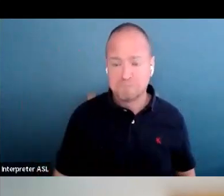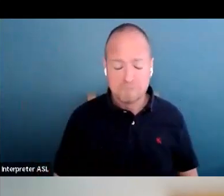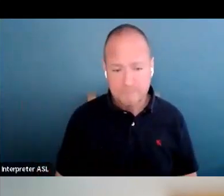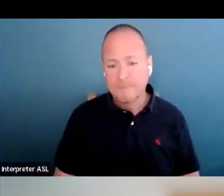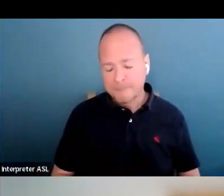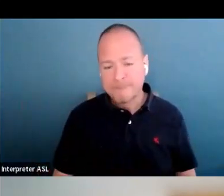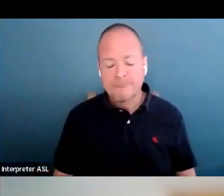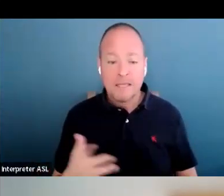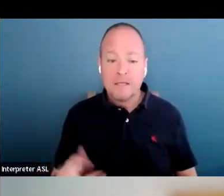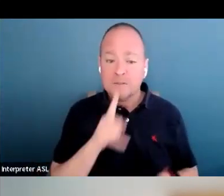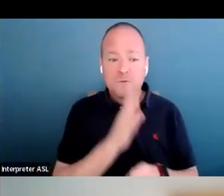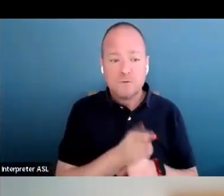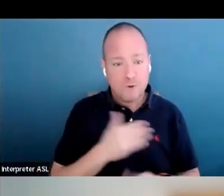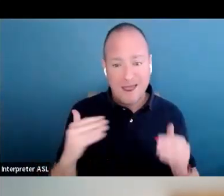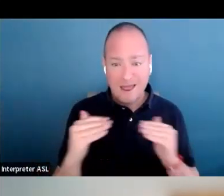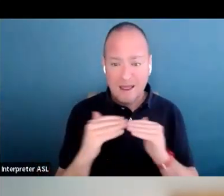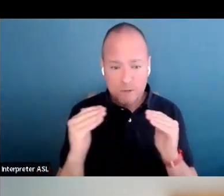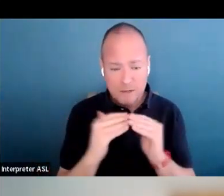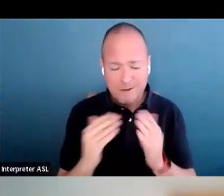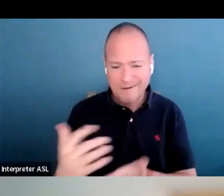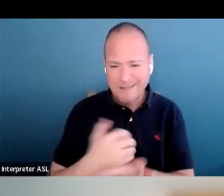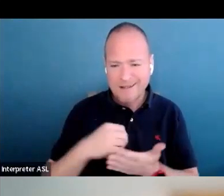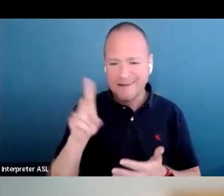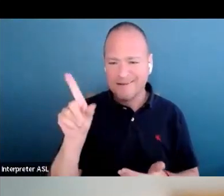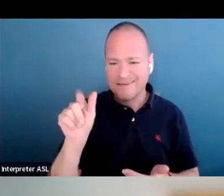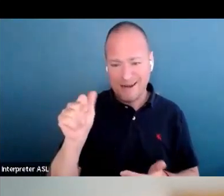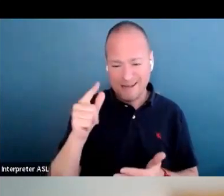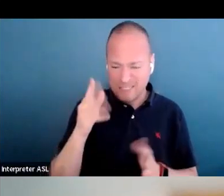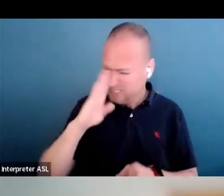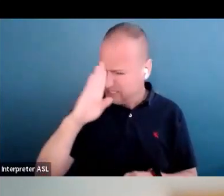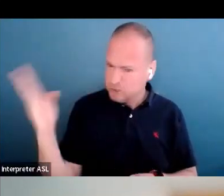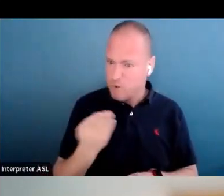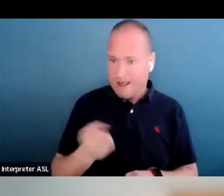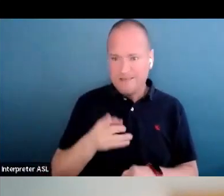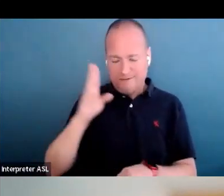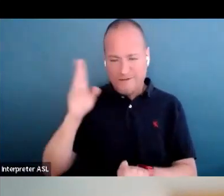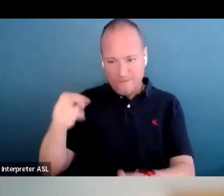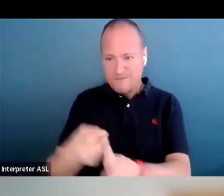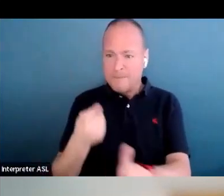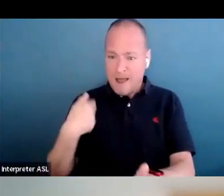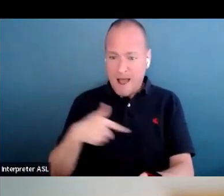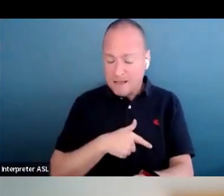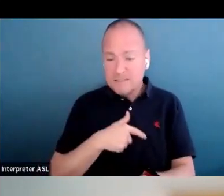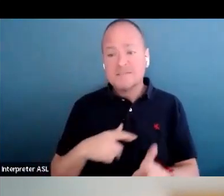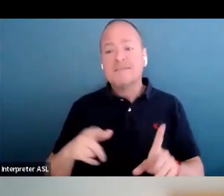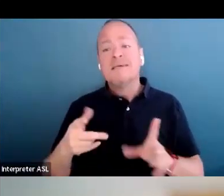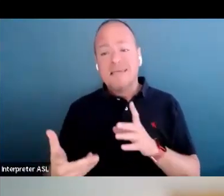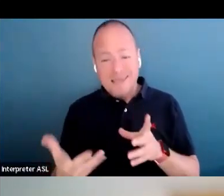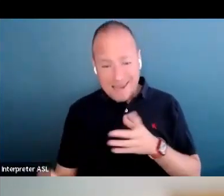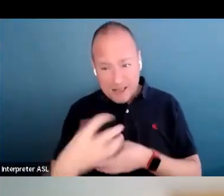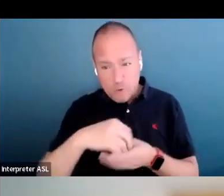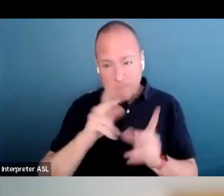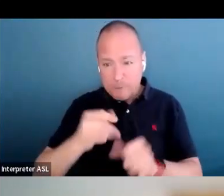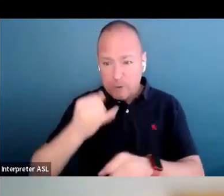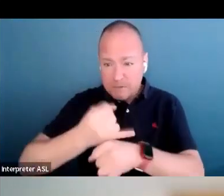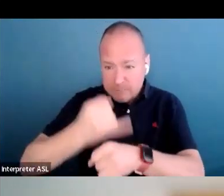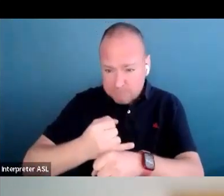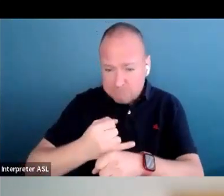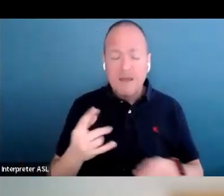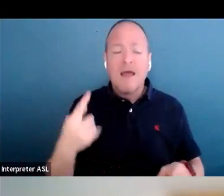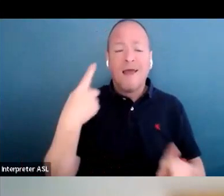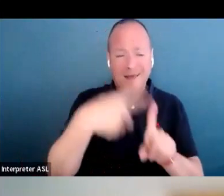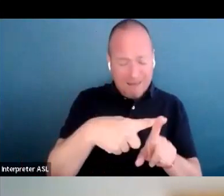To ensure equity, collect data directly from us, include people in congregate settings, and leverage multiple sources to gather as